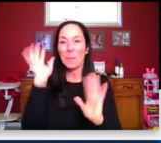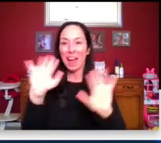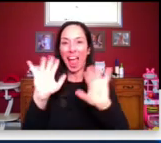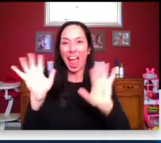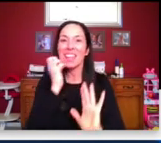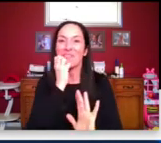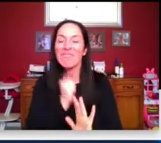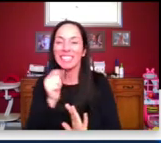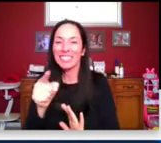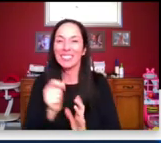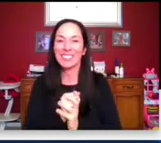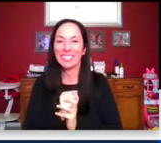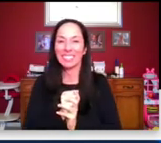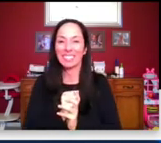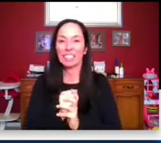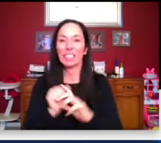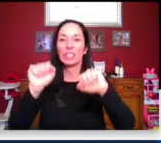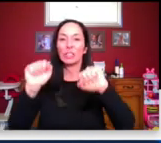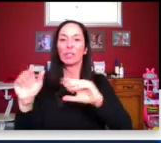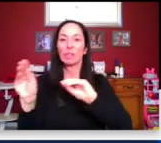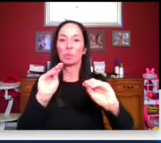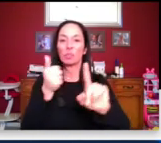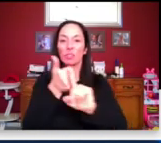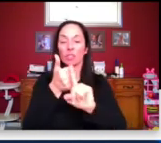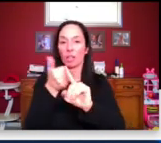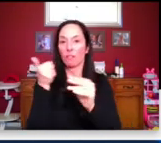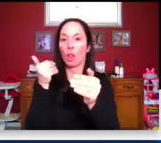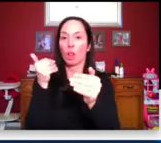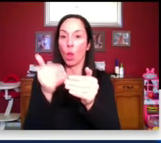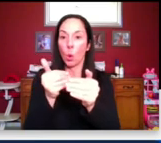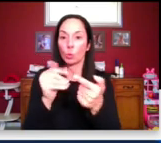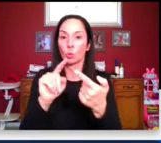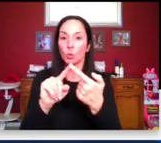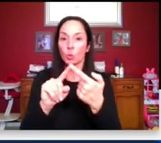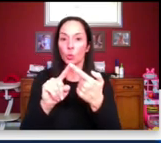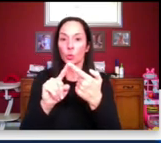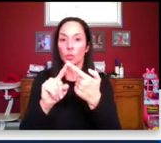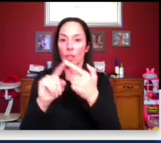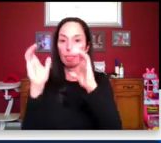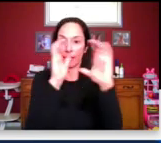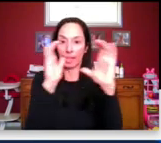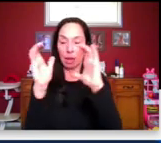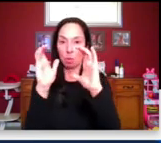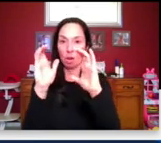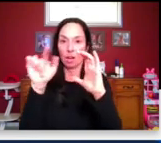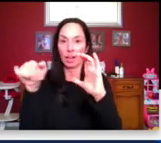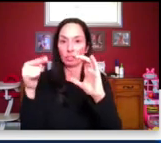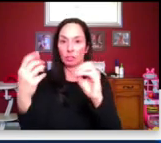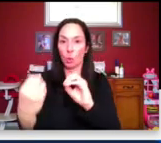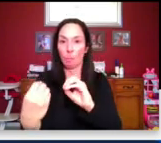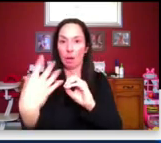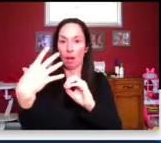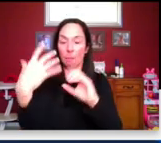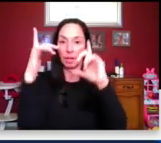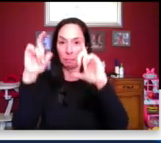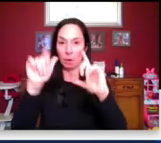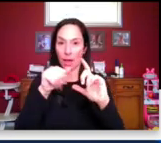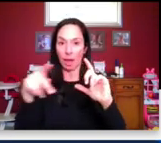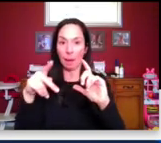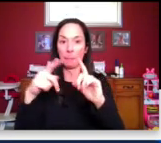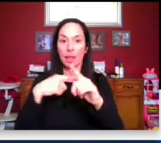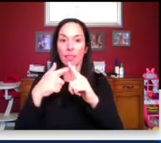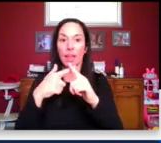miss you. You can position yourself close to the camera, and I just opened up my camera app, and then it's going